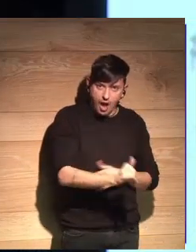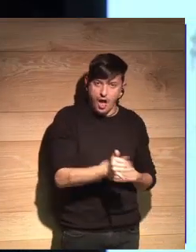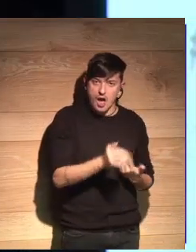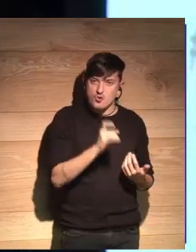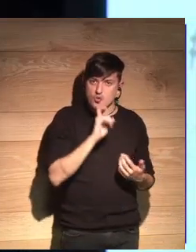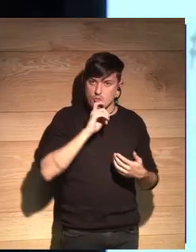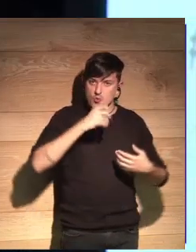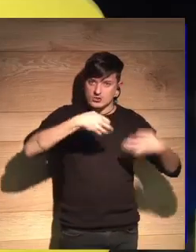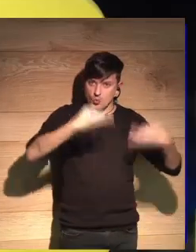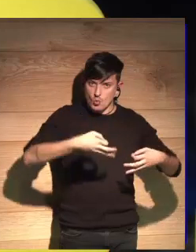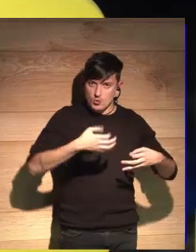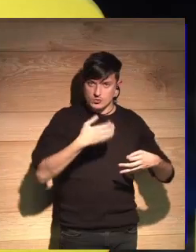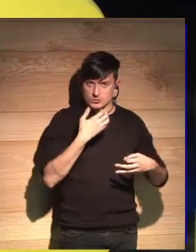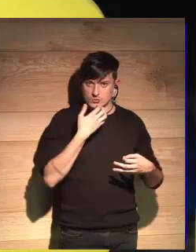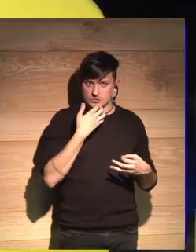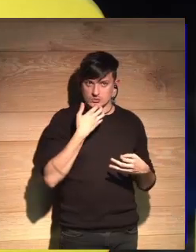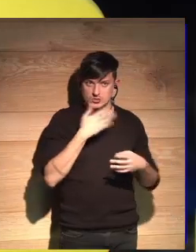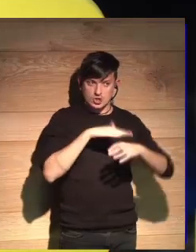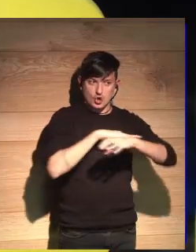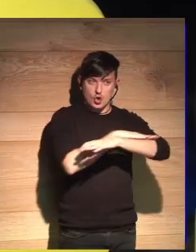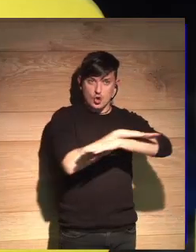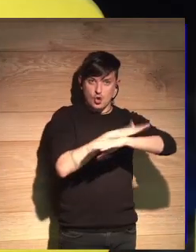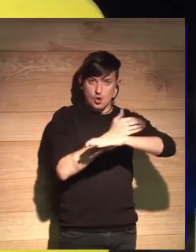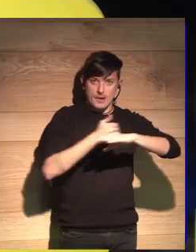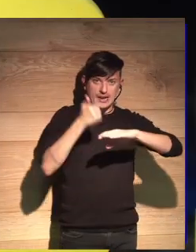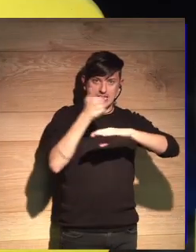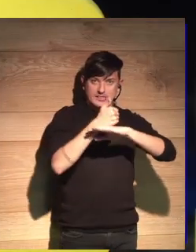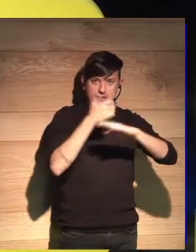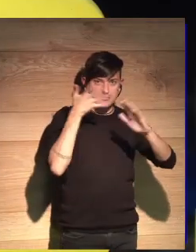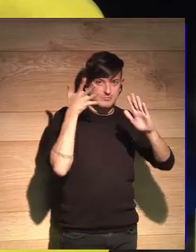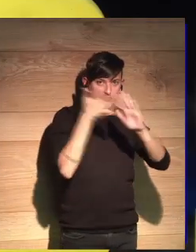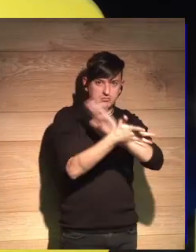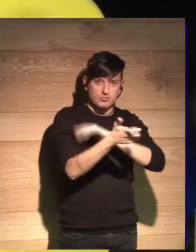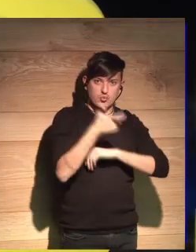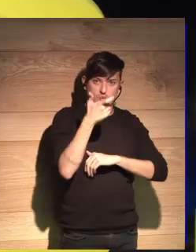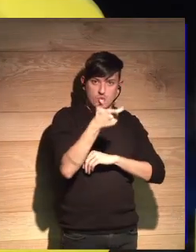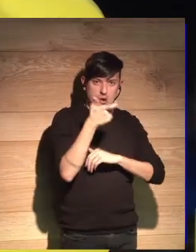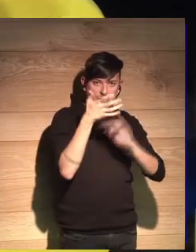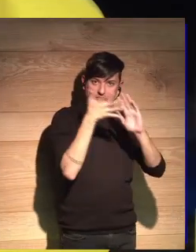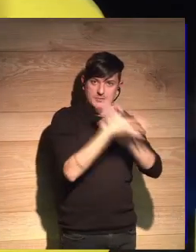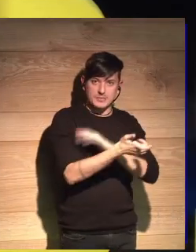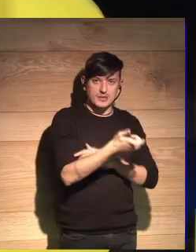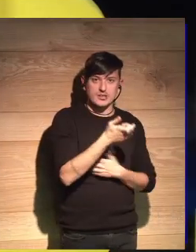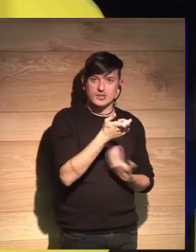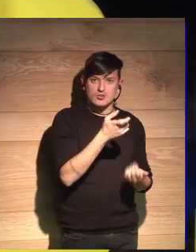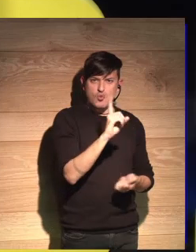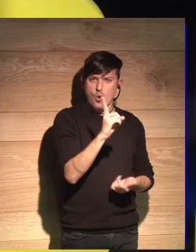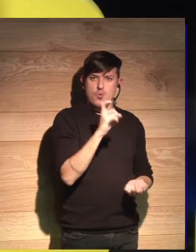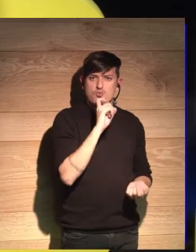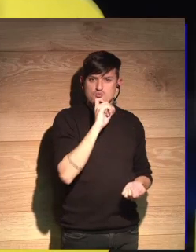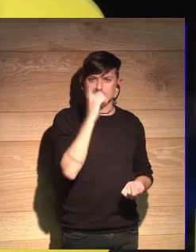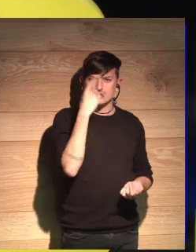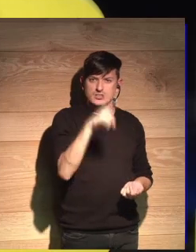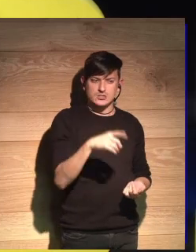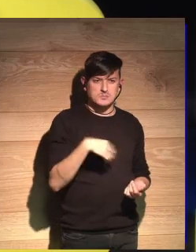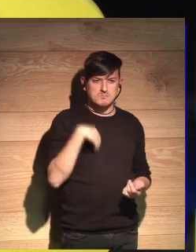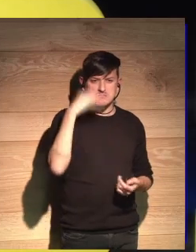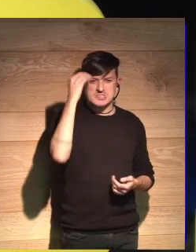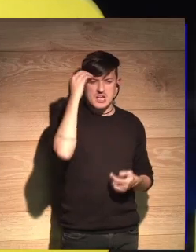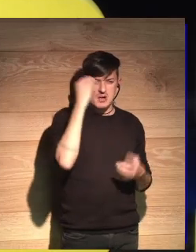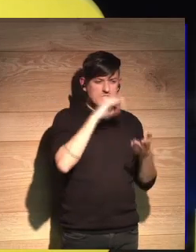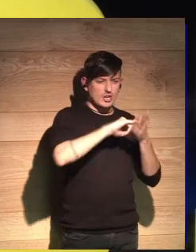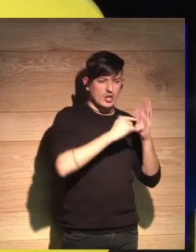ever? So I'm involved in thinking a lot about how different technologies change the human condition.